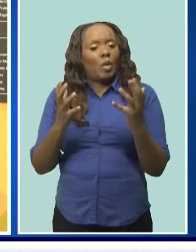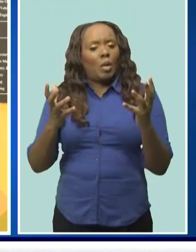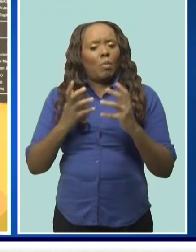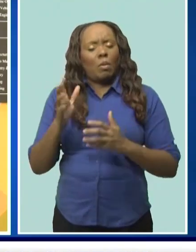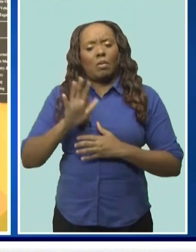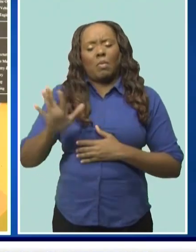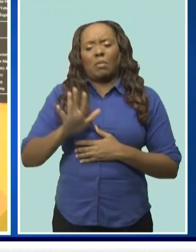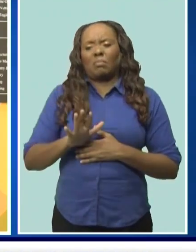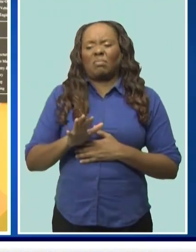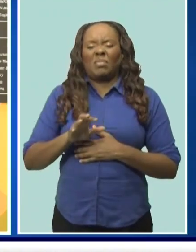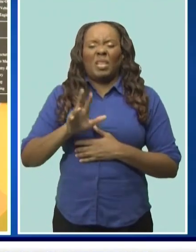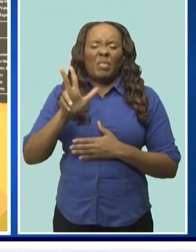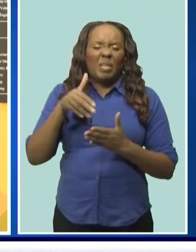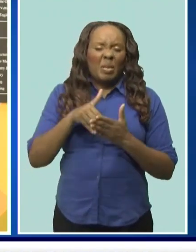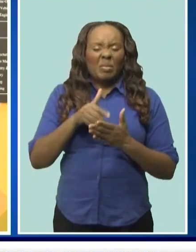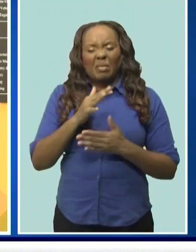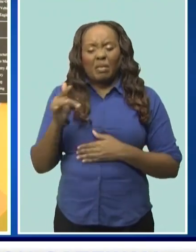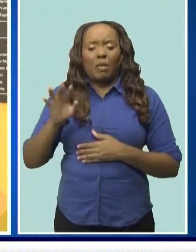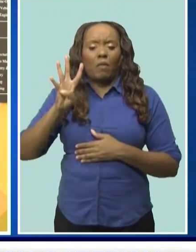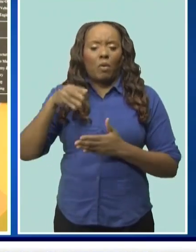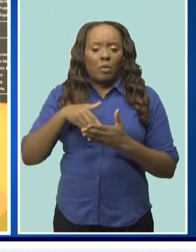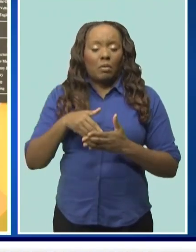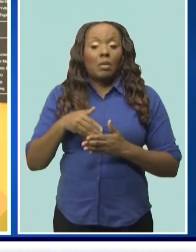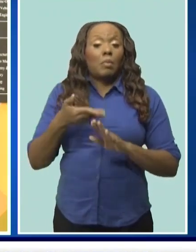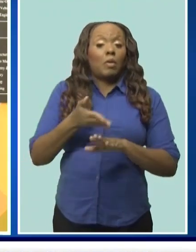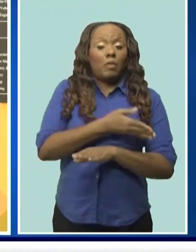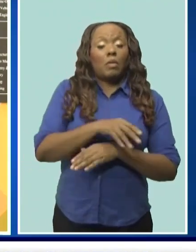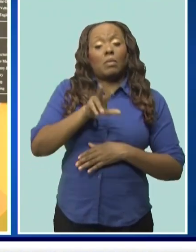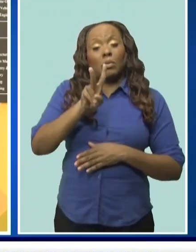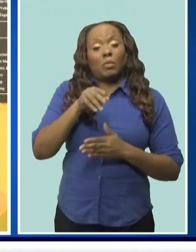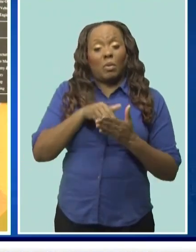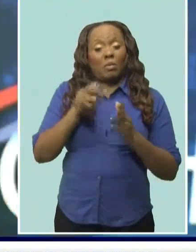persons. In the previous one, we have done close to 2,000 persons.